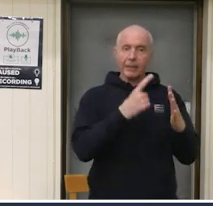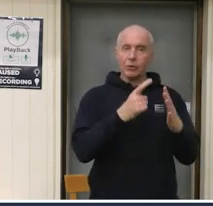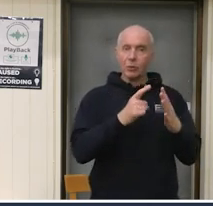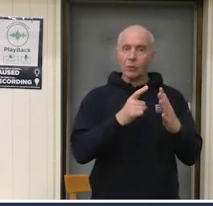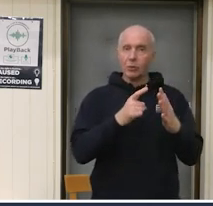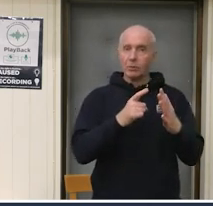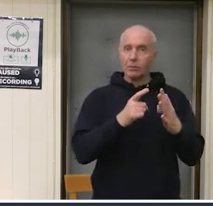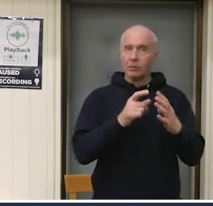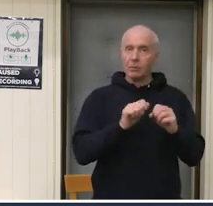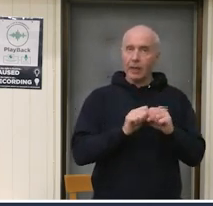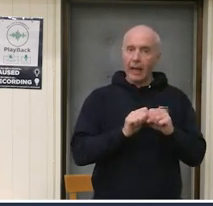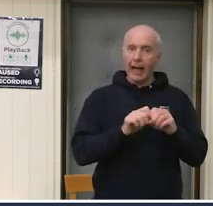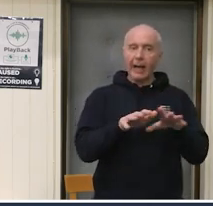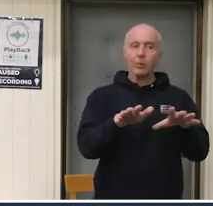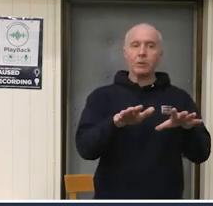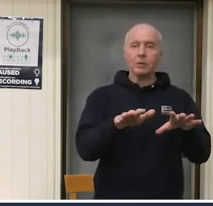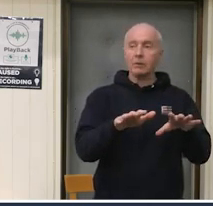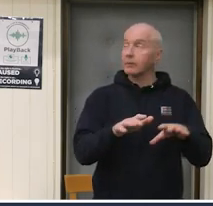see,